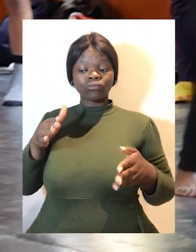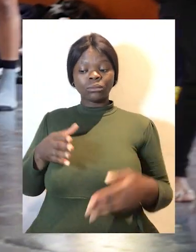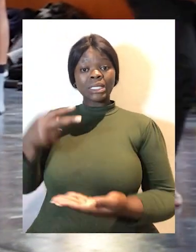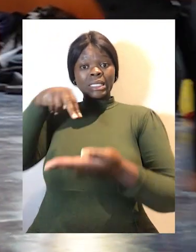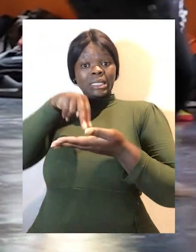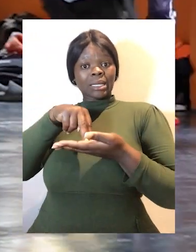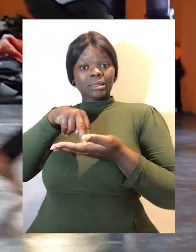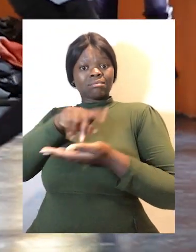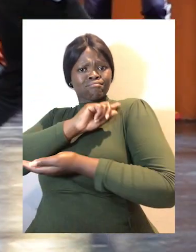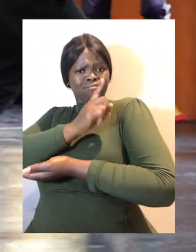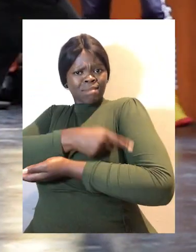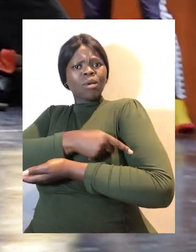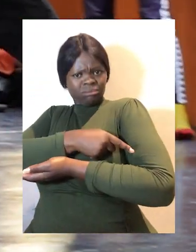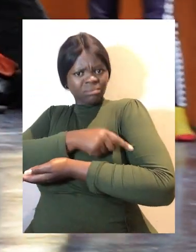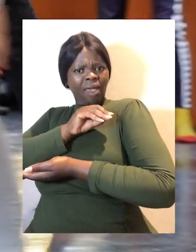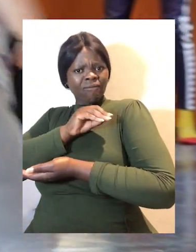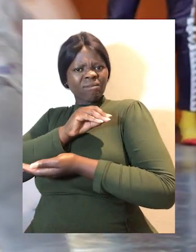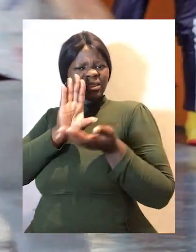have.